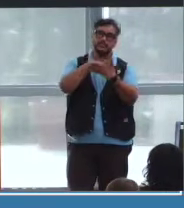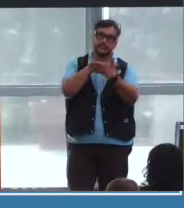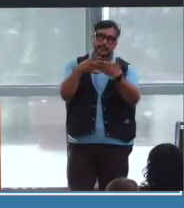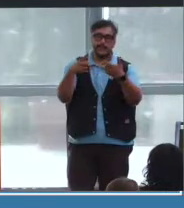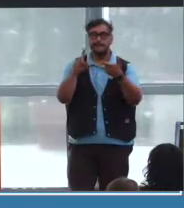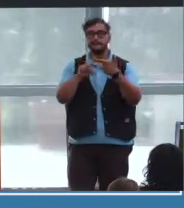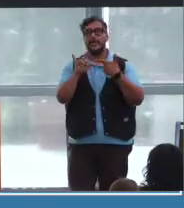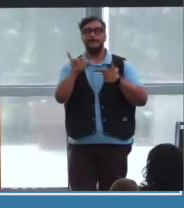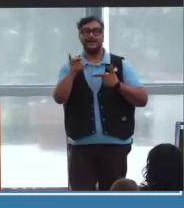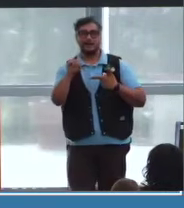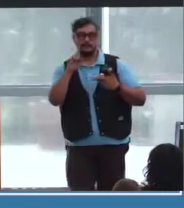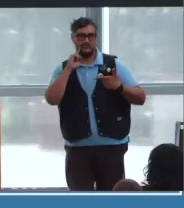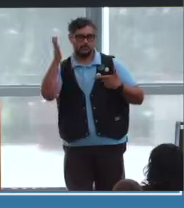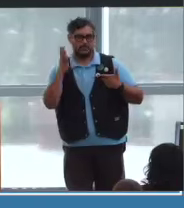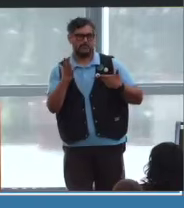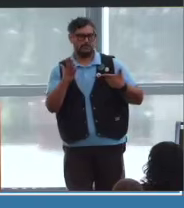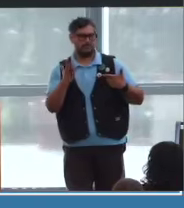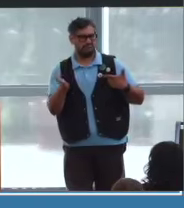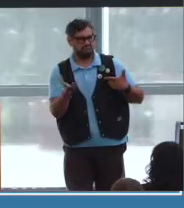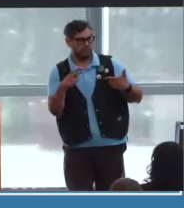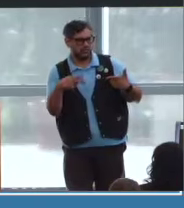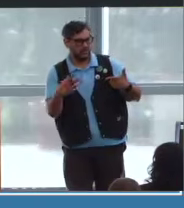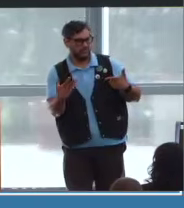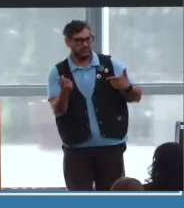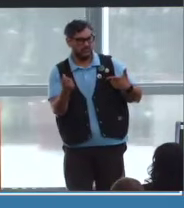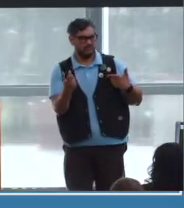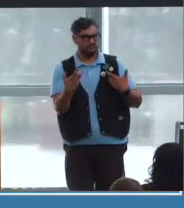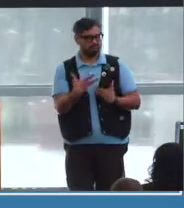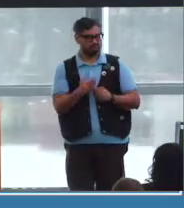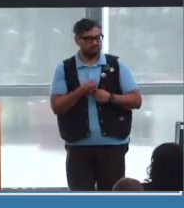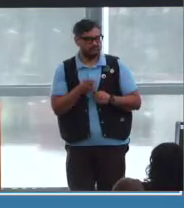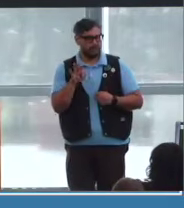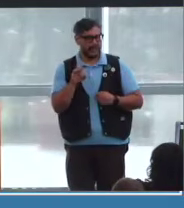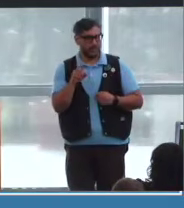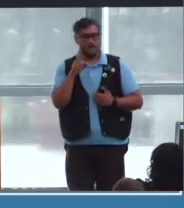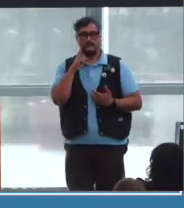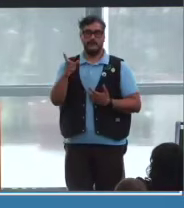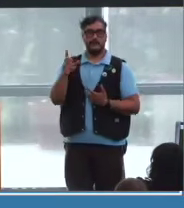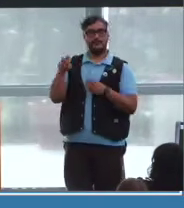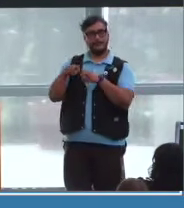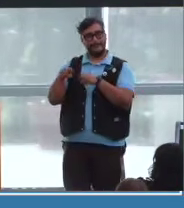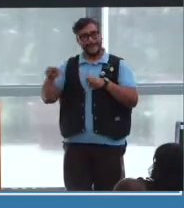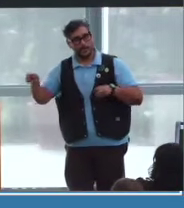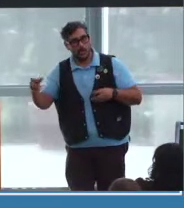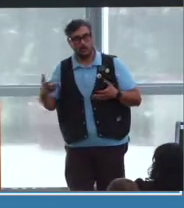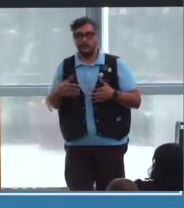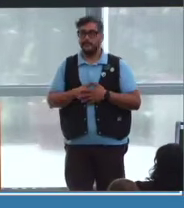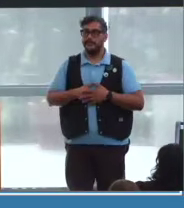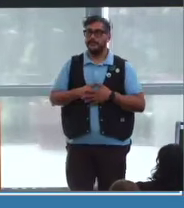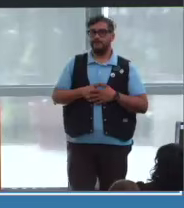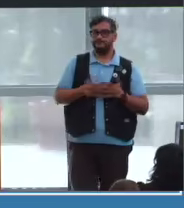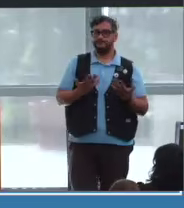for our speakers. We encourage you to look at that. The bios for our patient advocacy panel.